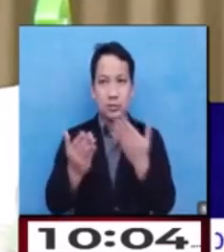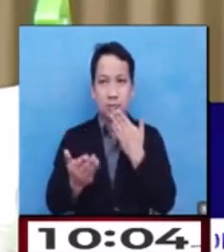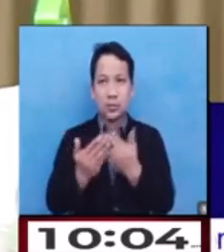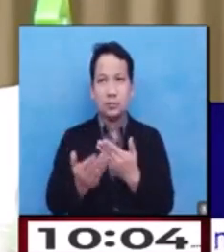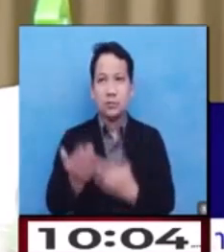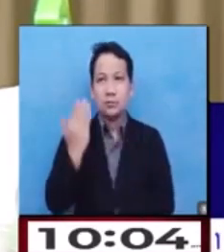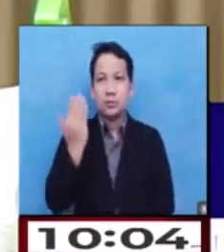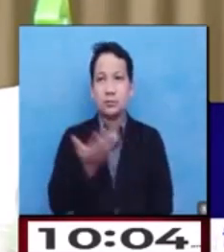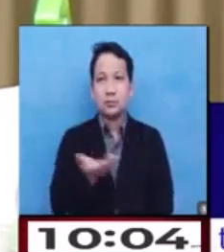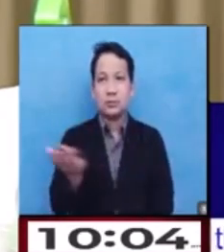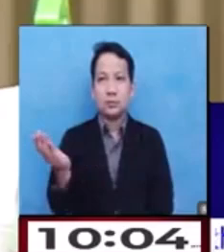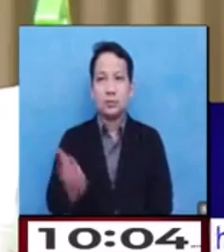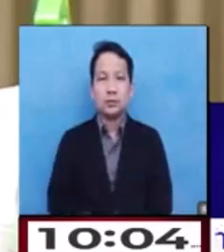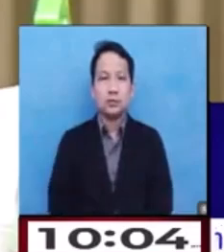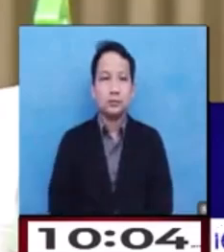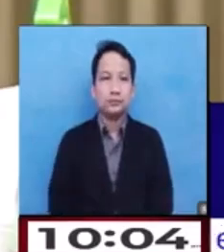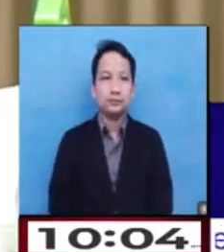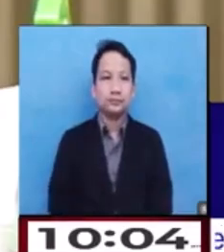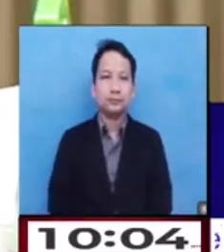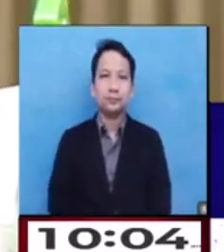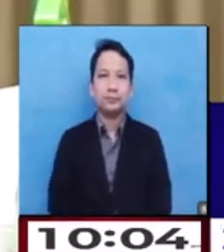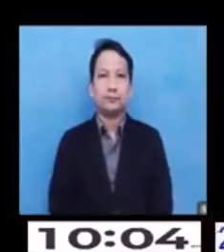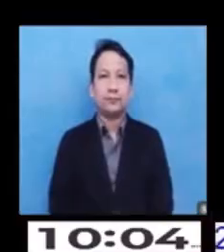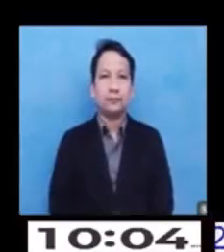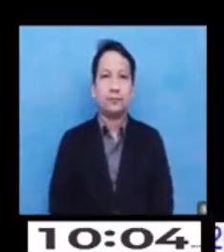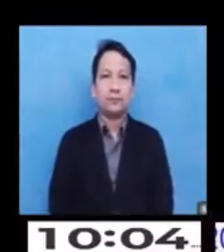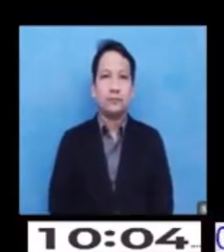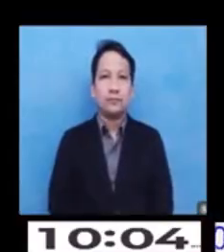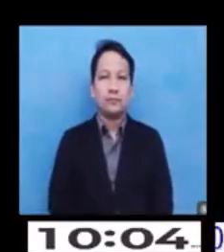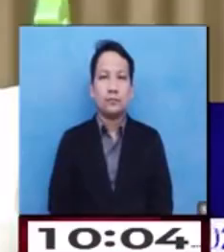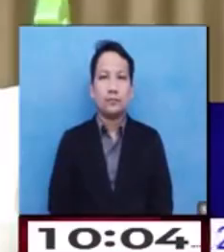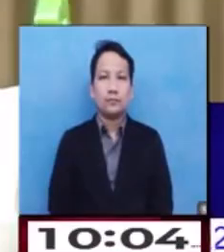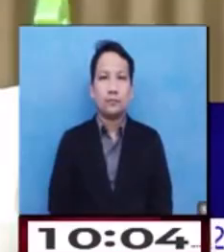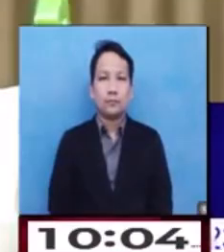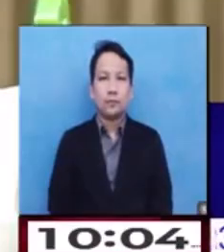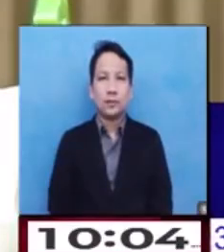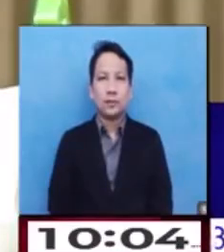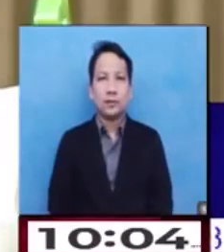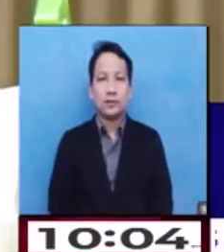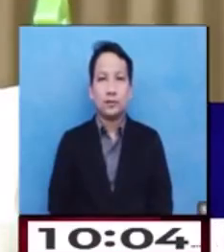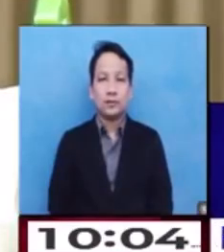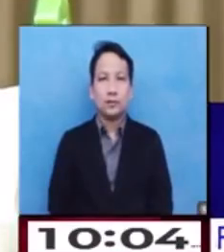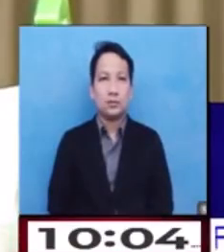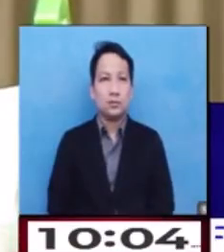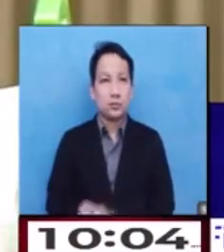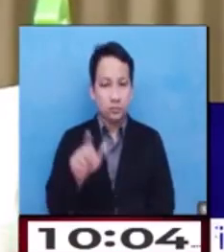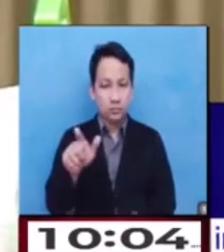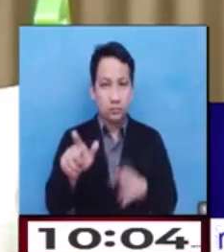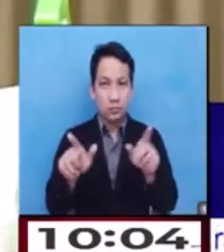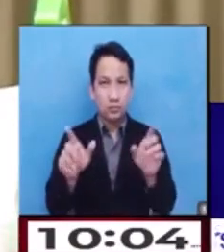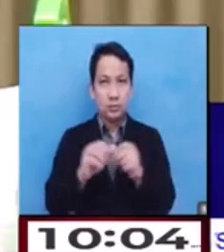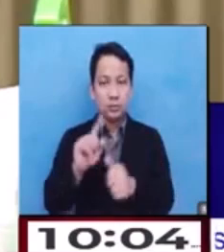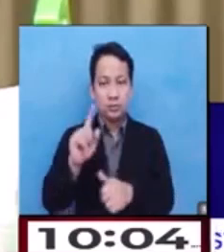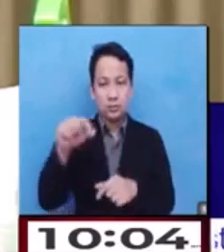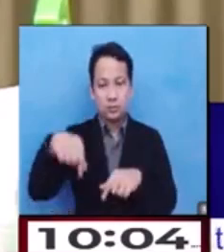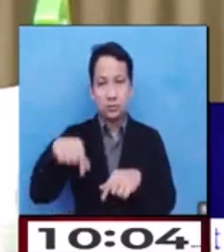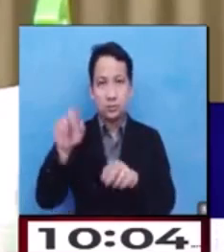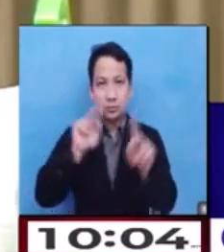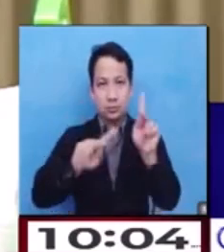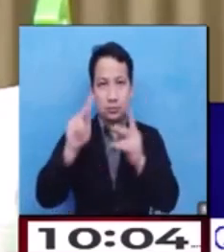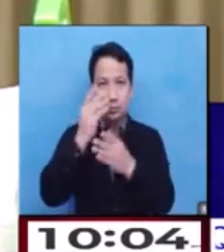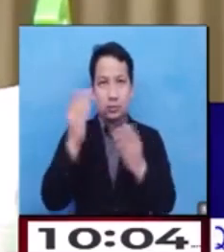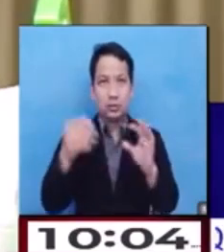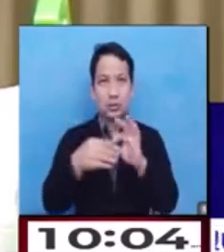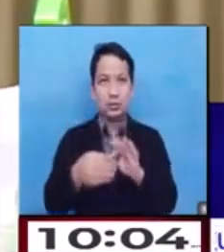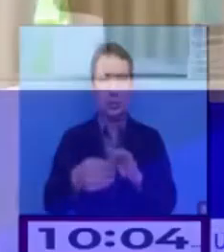lahat. Maraming salamat po, Yusek Mapa, para sa ulat ng 2023 first quarter performance of the Philippine